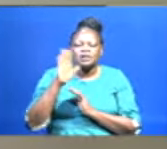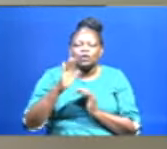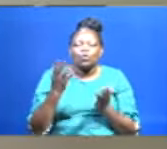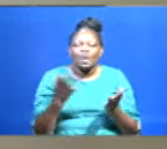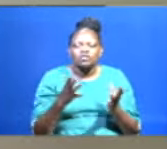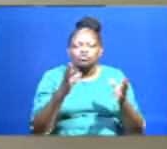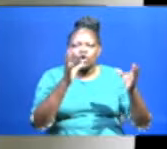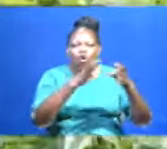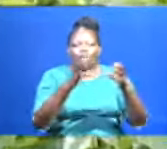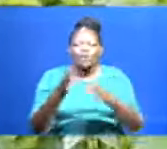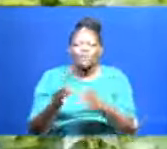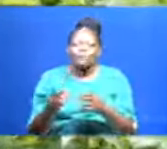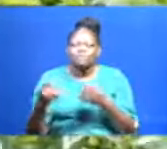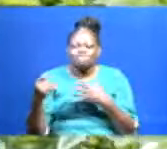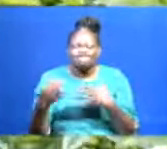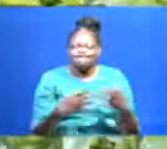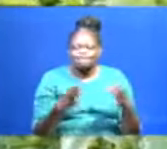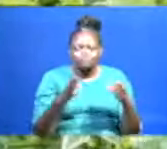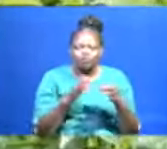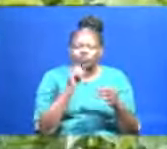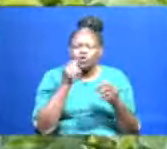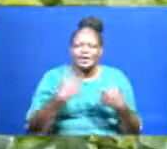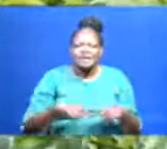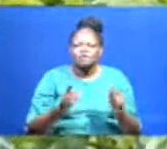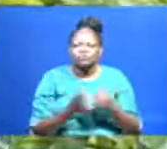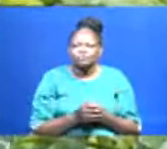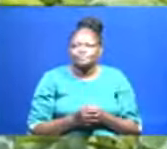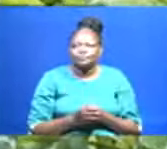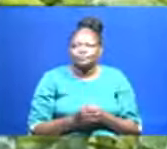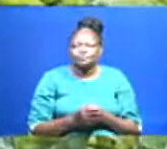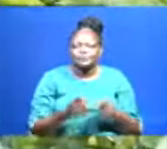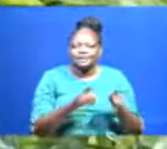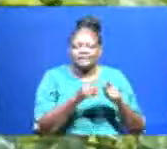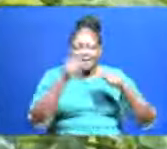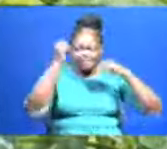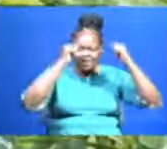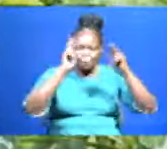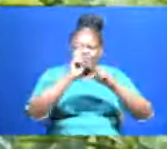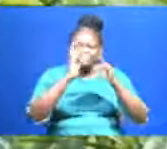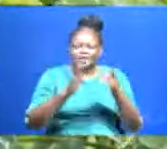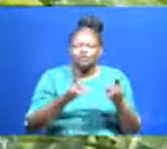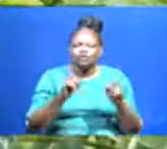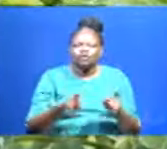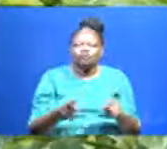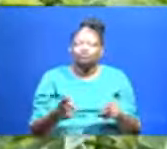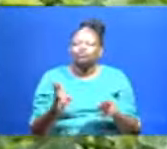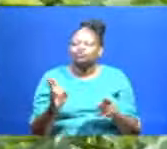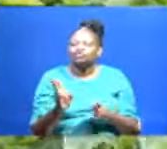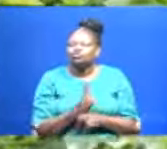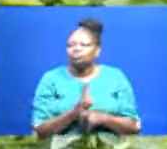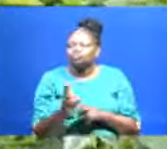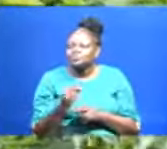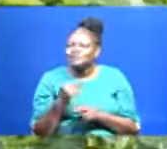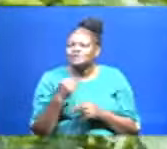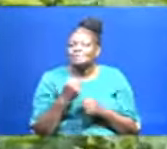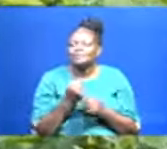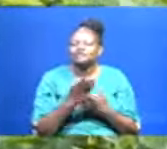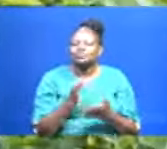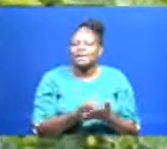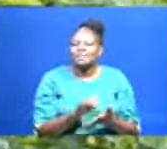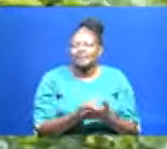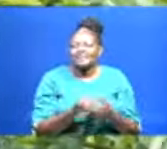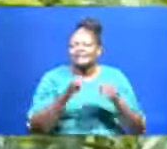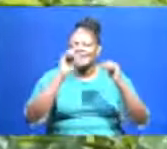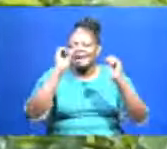fighting forces were not allowed. As a military observer, you're supposed to monitor the agreement to make sure that there is no